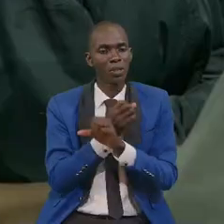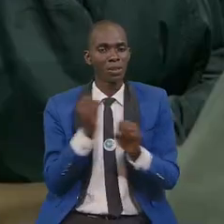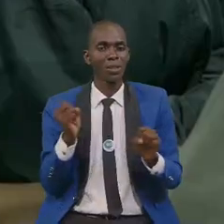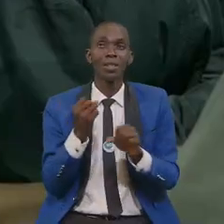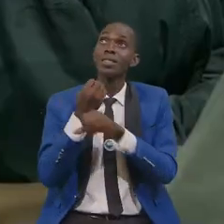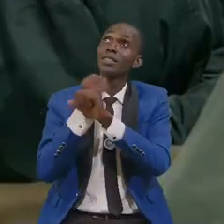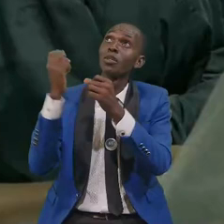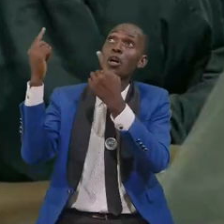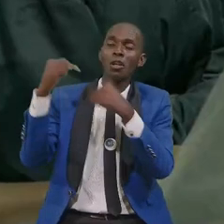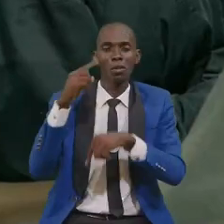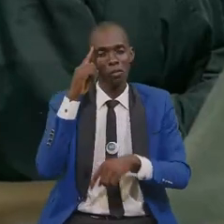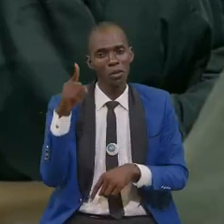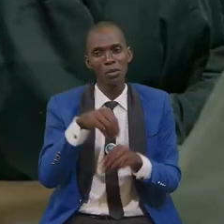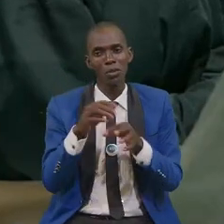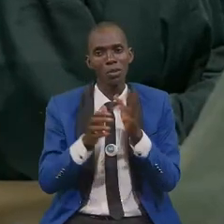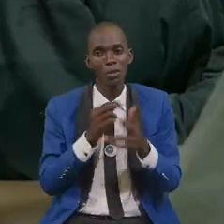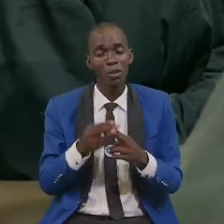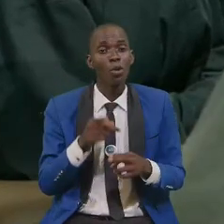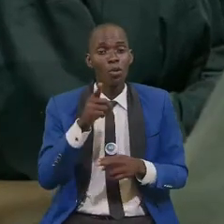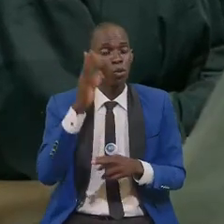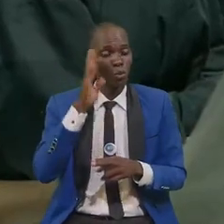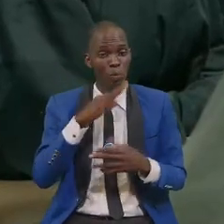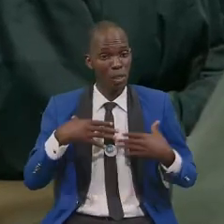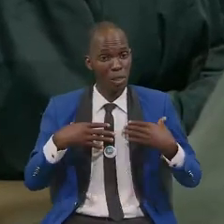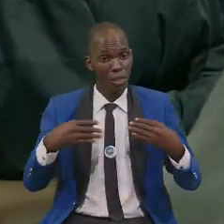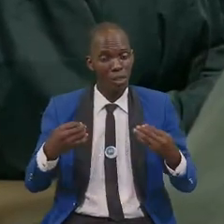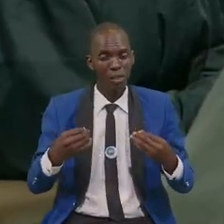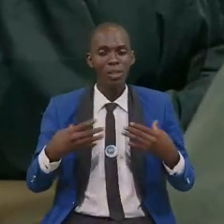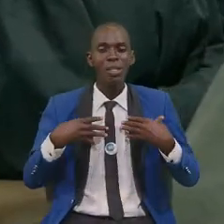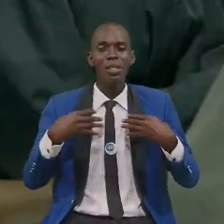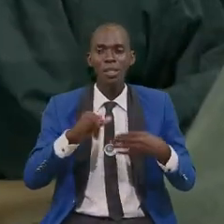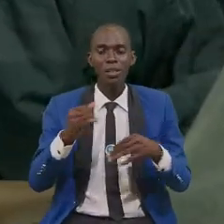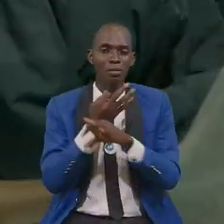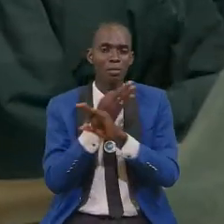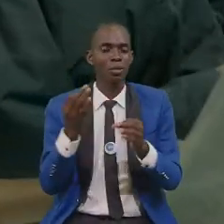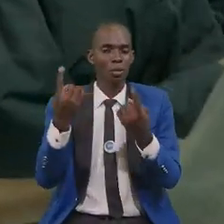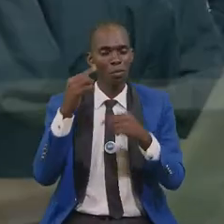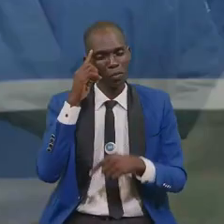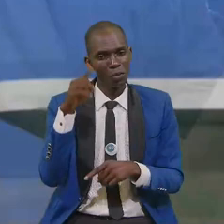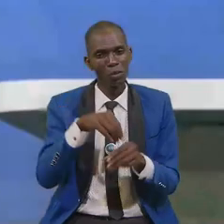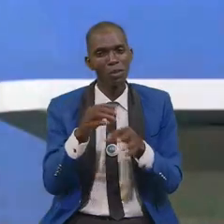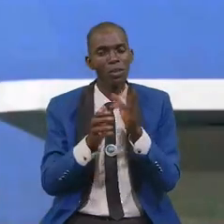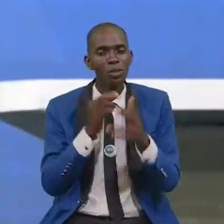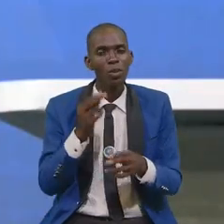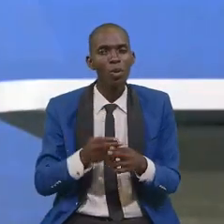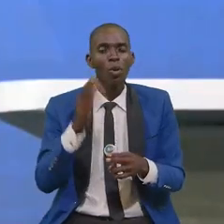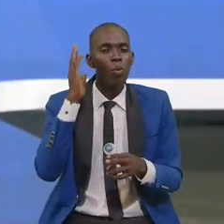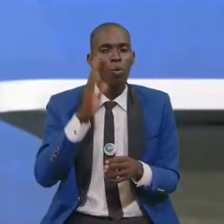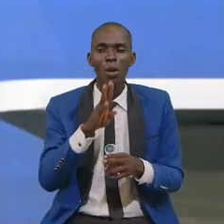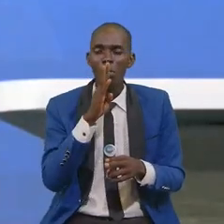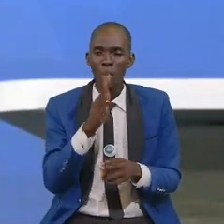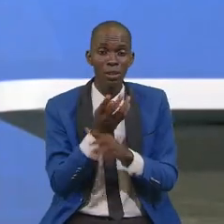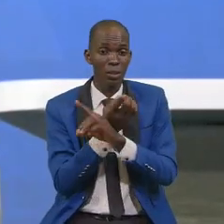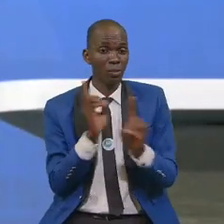come. Will be healed. Freedom, healing has come. Will be delivered. Deliverance has